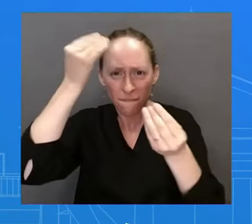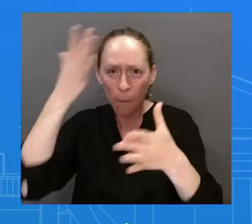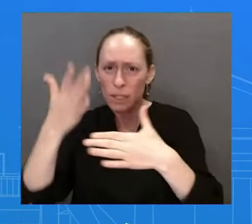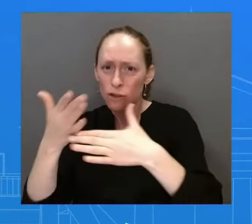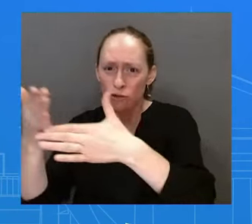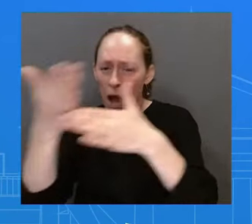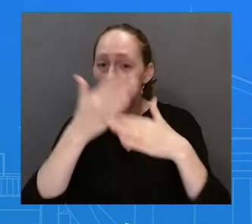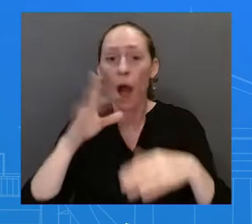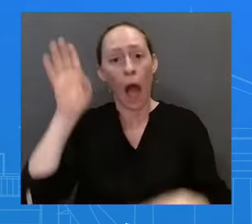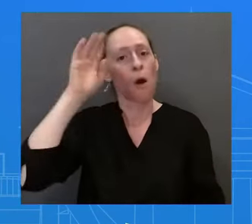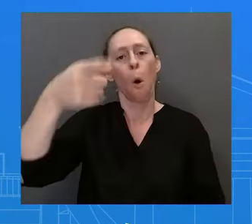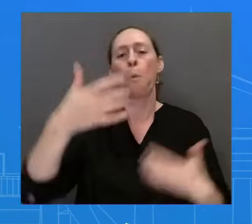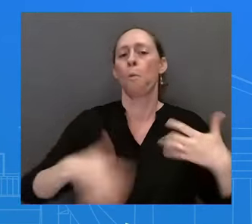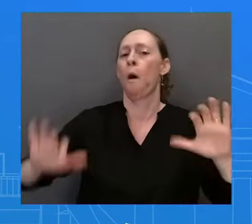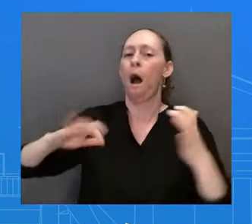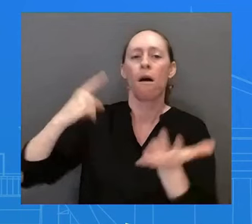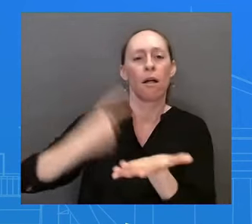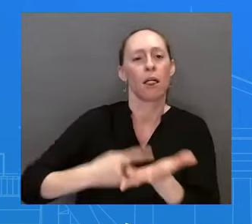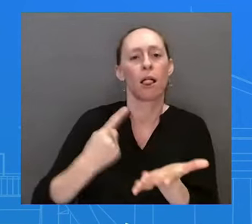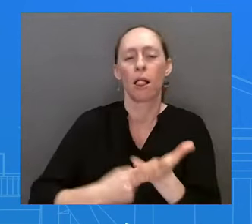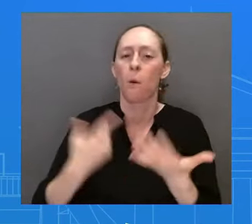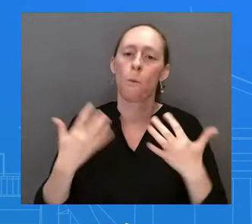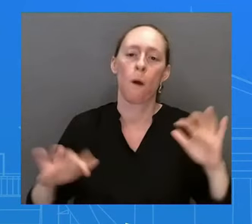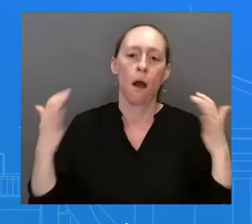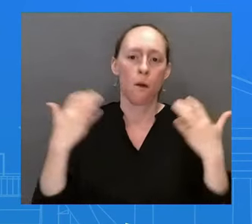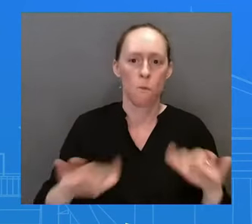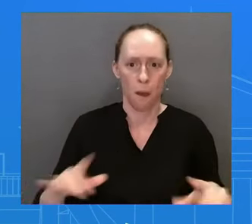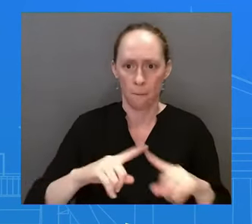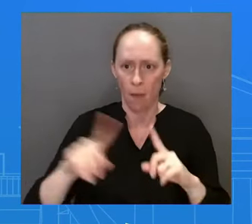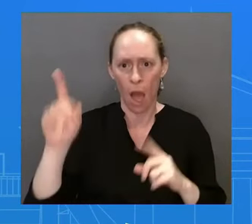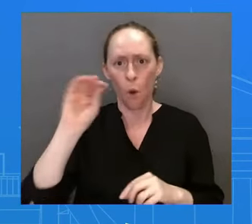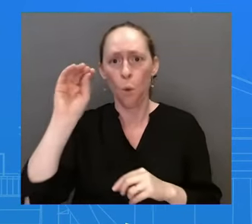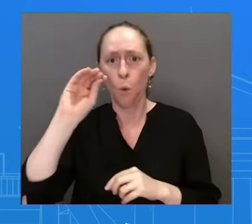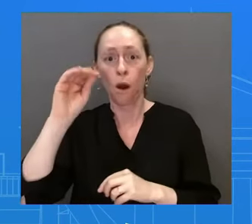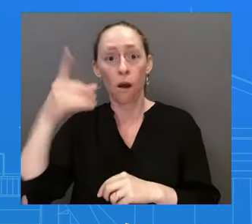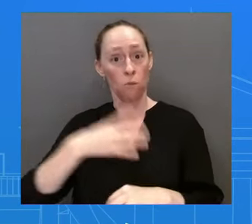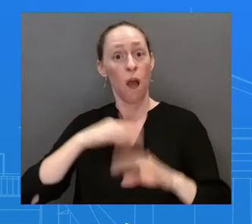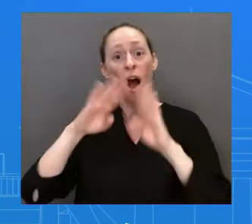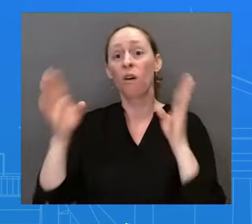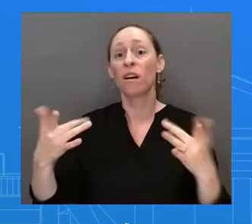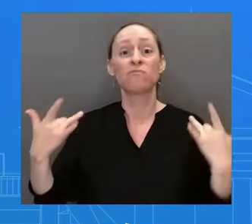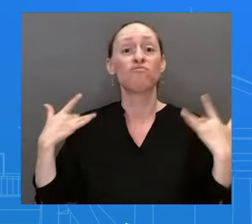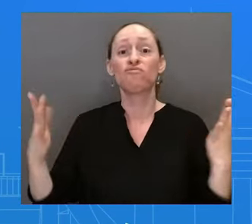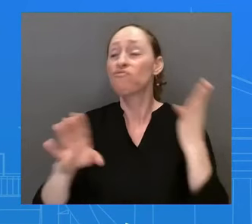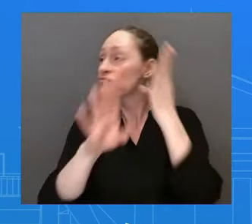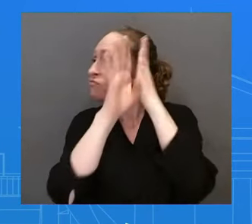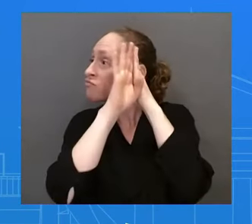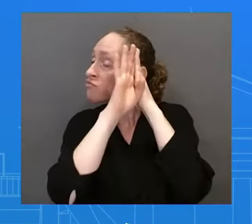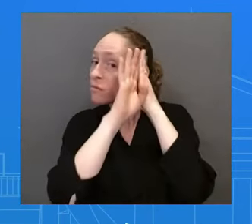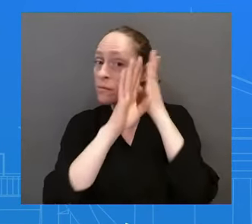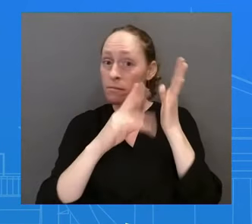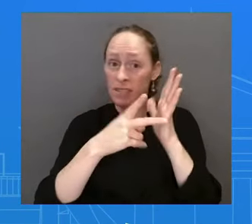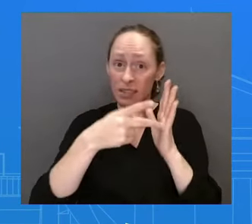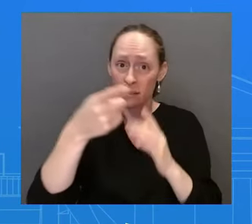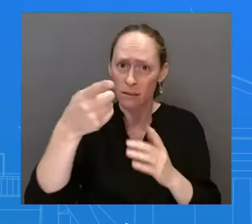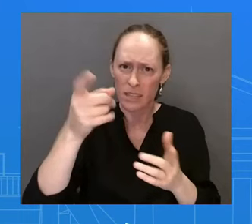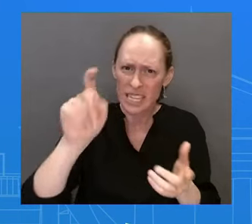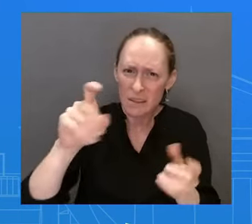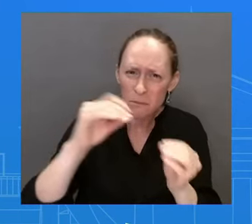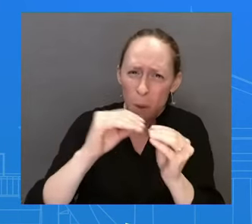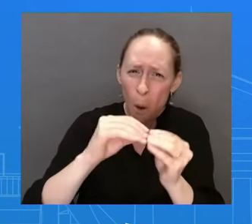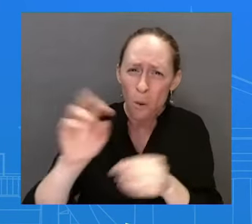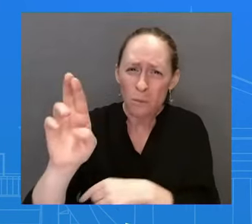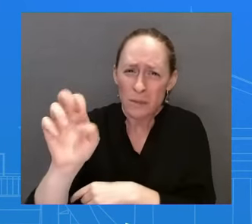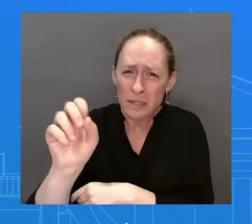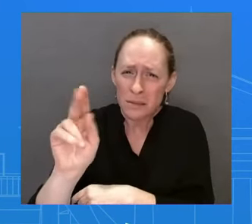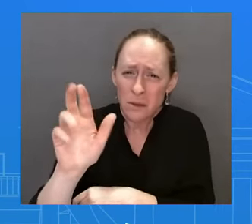House or the resources or the attention to it? Does it make security more vulnerable because the White House is trying to